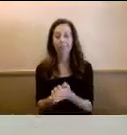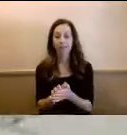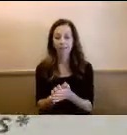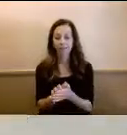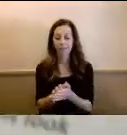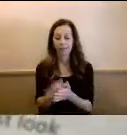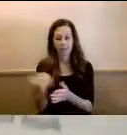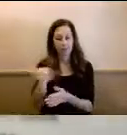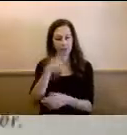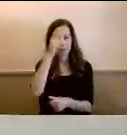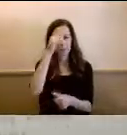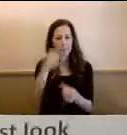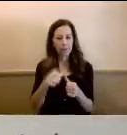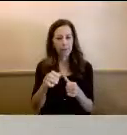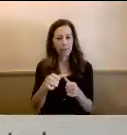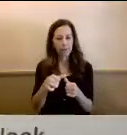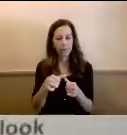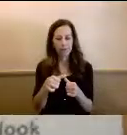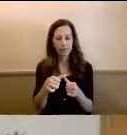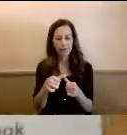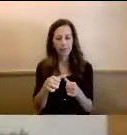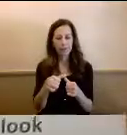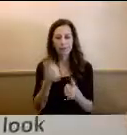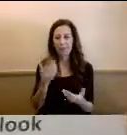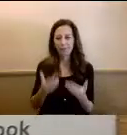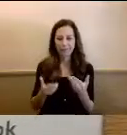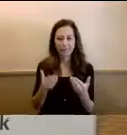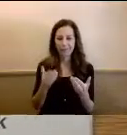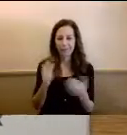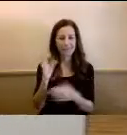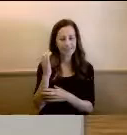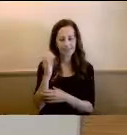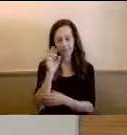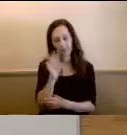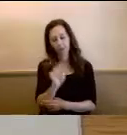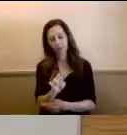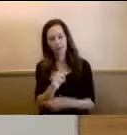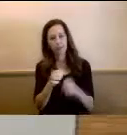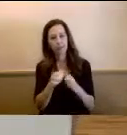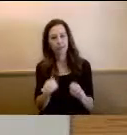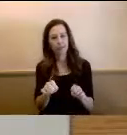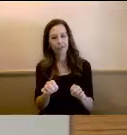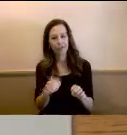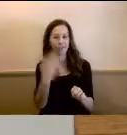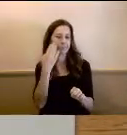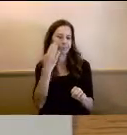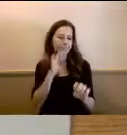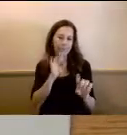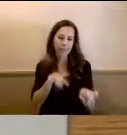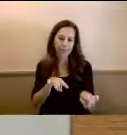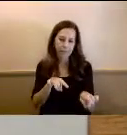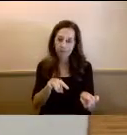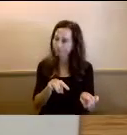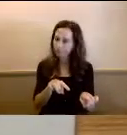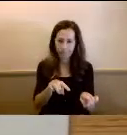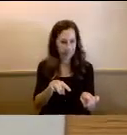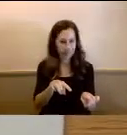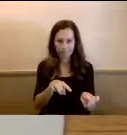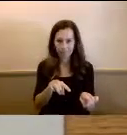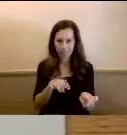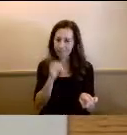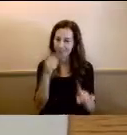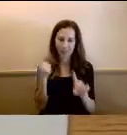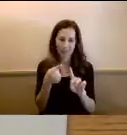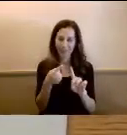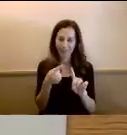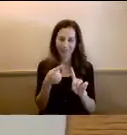So remember that it may seem to you that you can just look at the equation and figure out the answer, but that's not